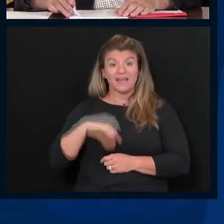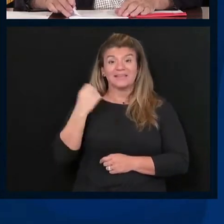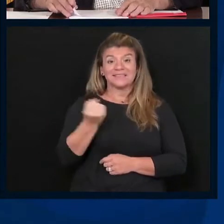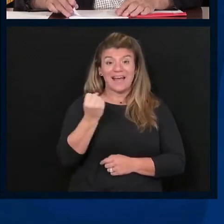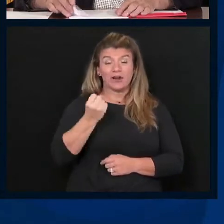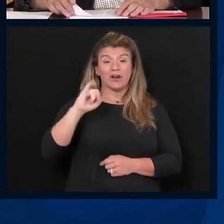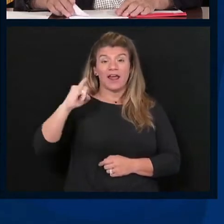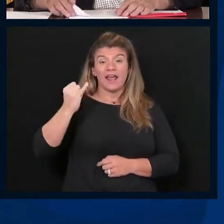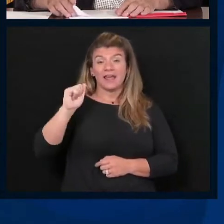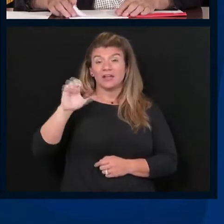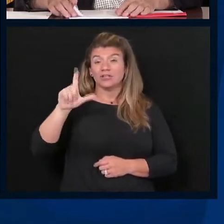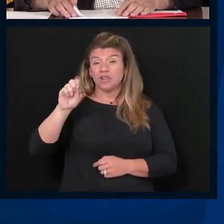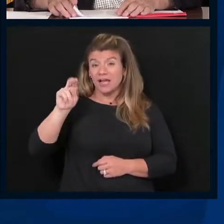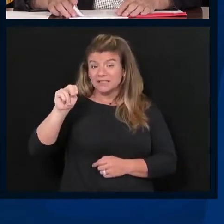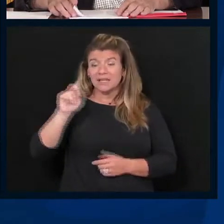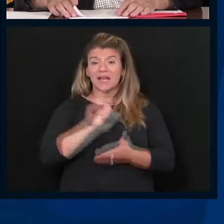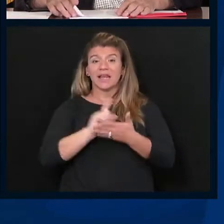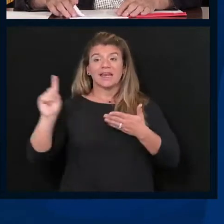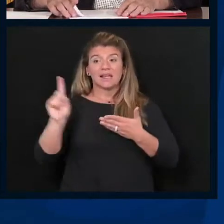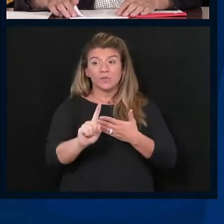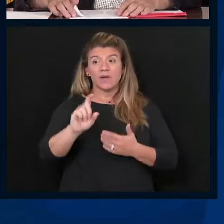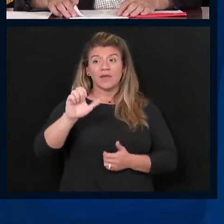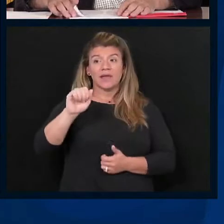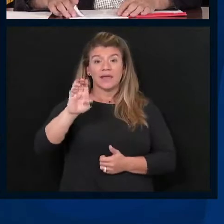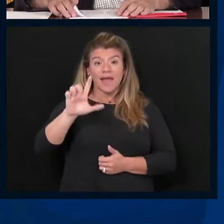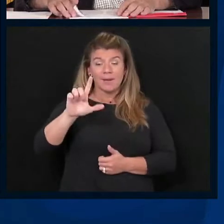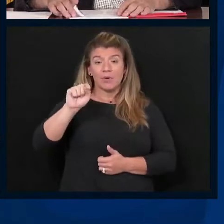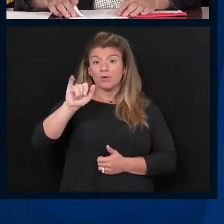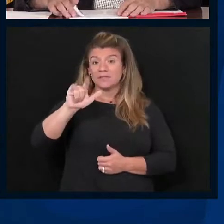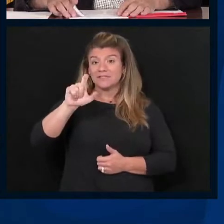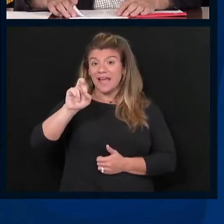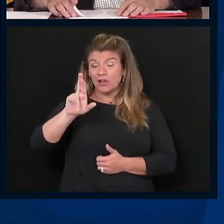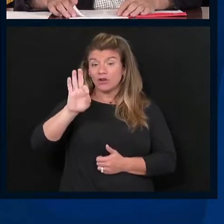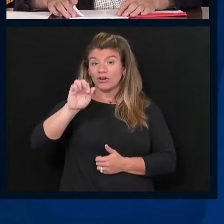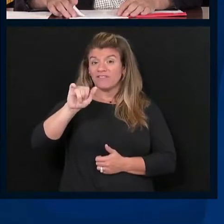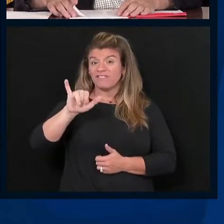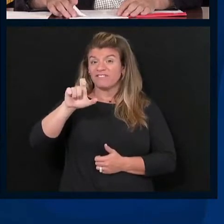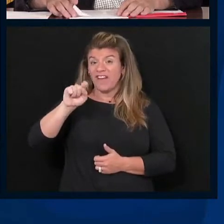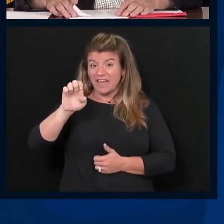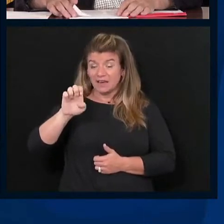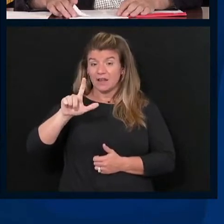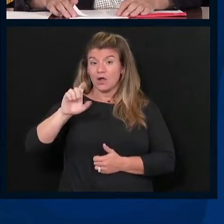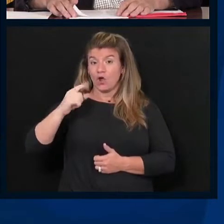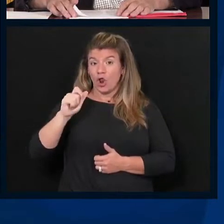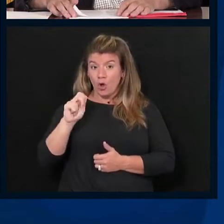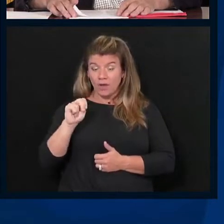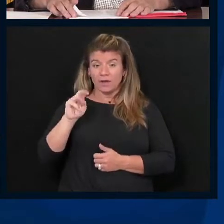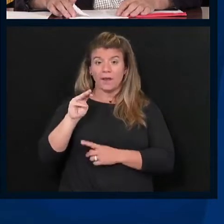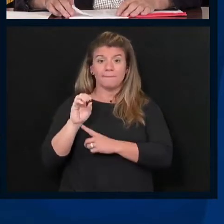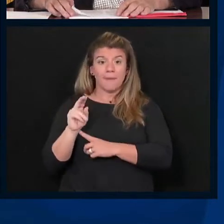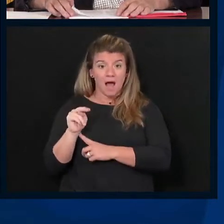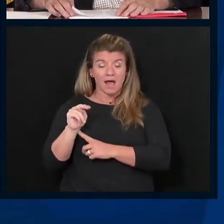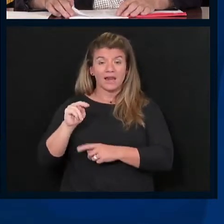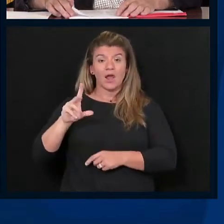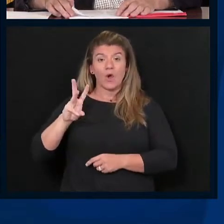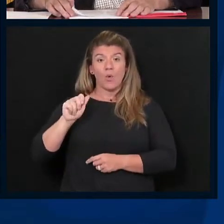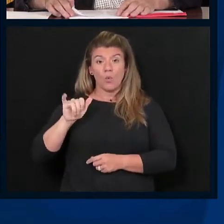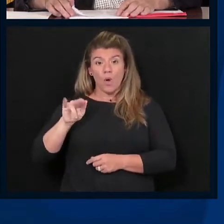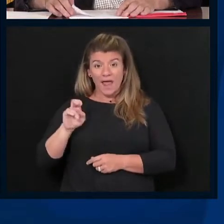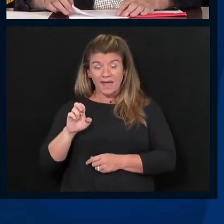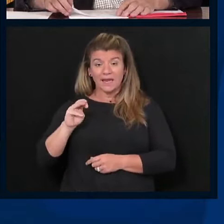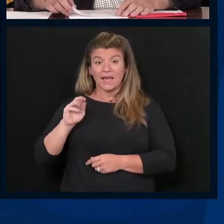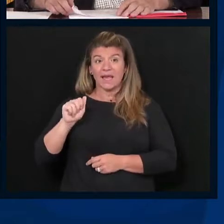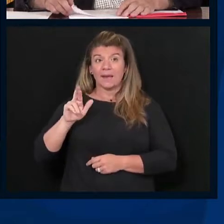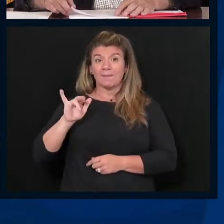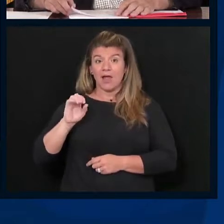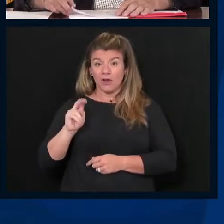County. Next week, we'll be in Cabell, Taylor, Fayette, Logan, Mon County, Wayne County, Marion County,